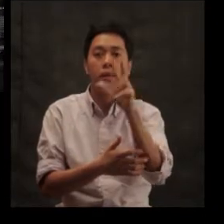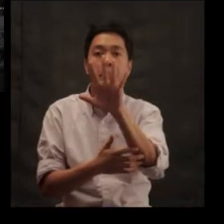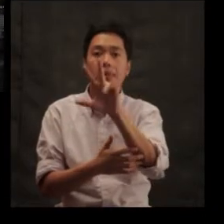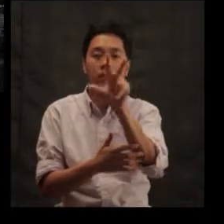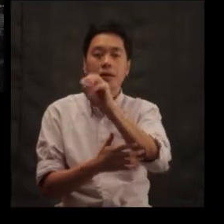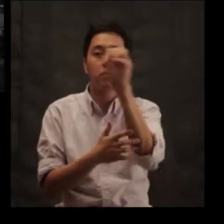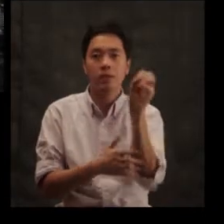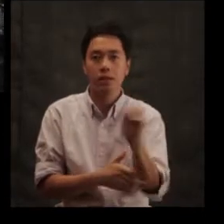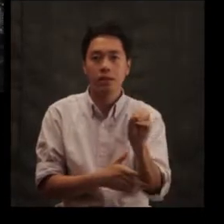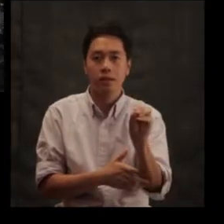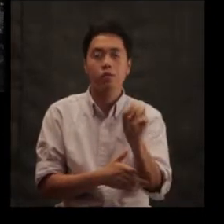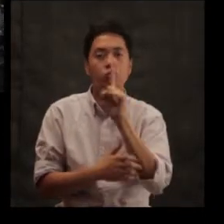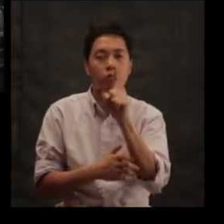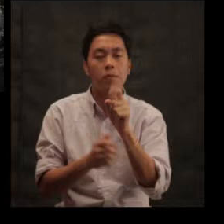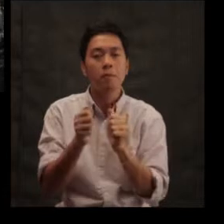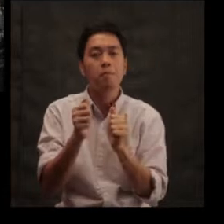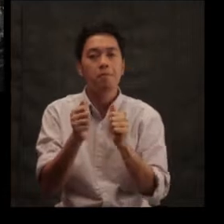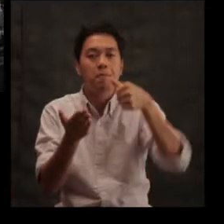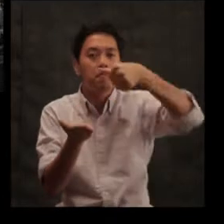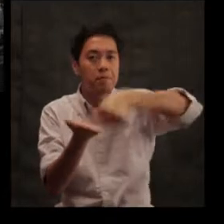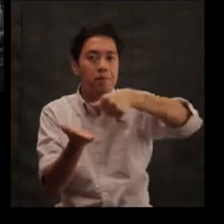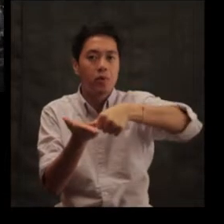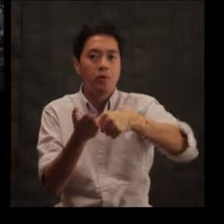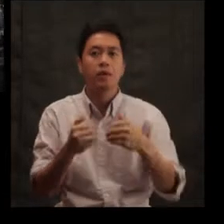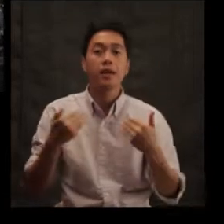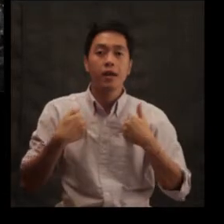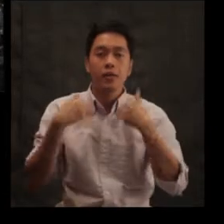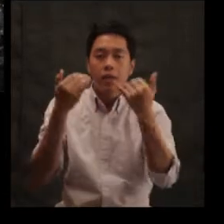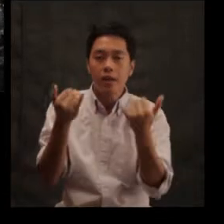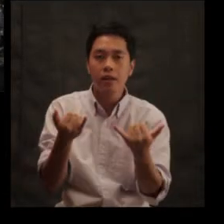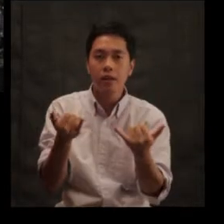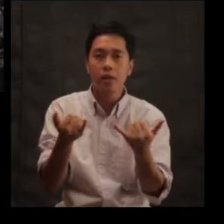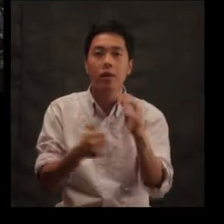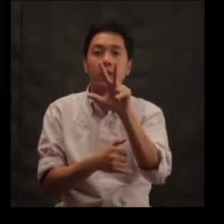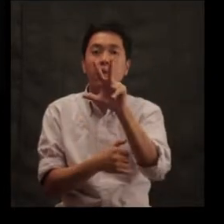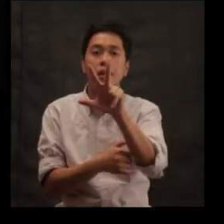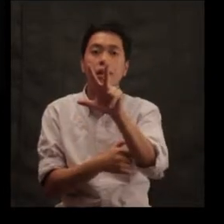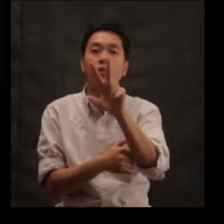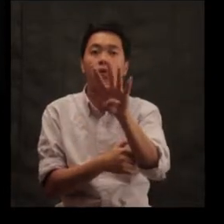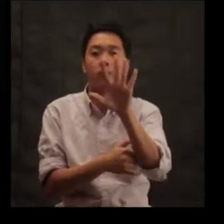2010, 53% lang ang aktual na mga bumoto. We have, as of today,